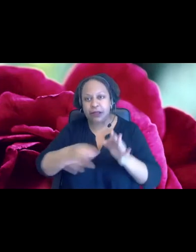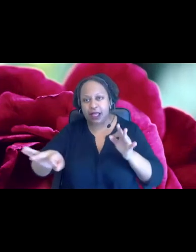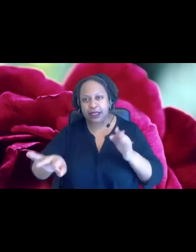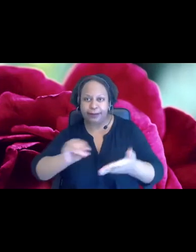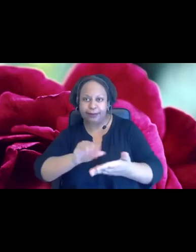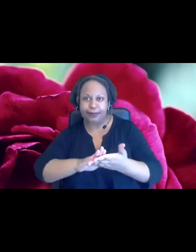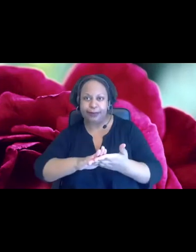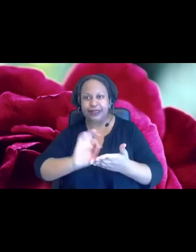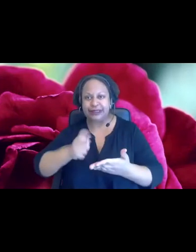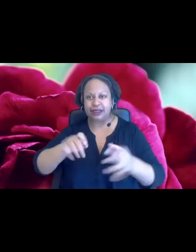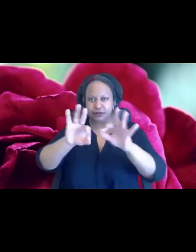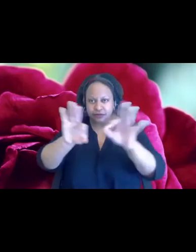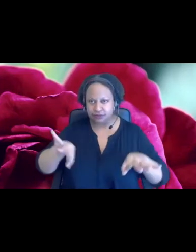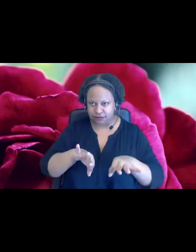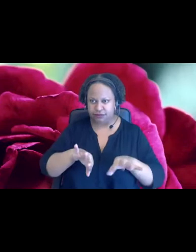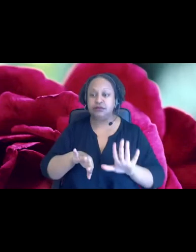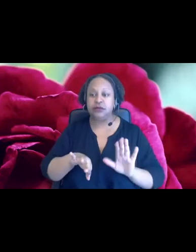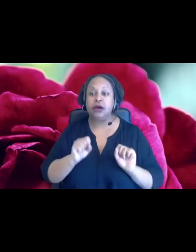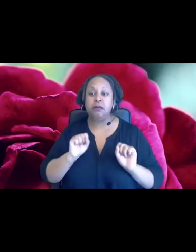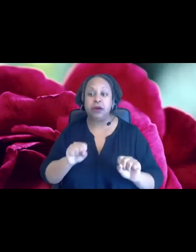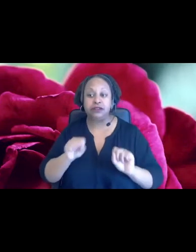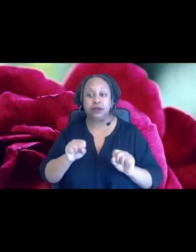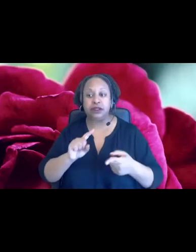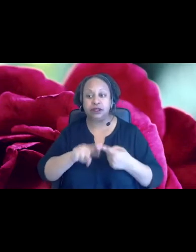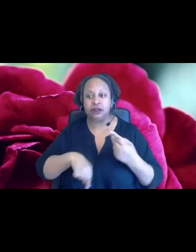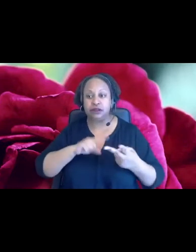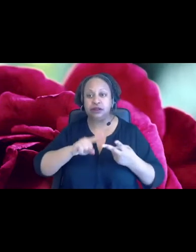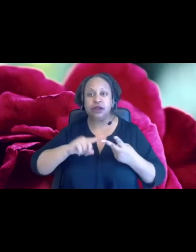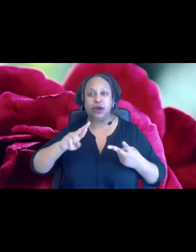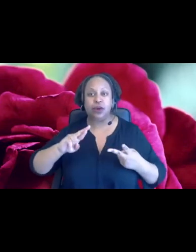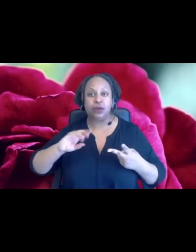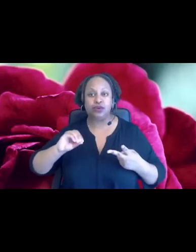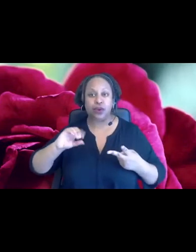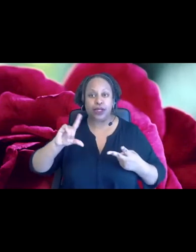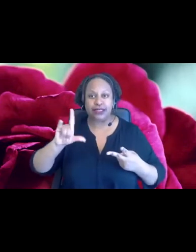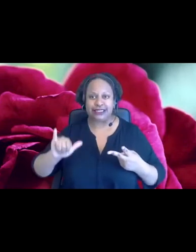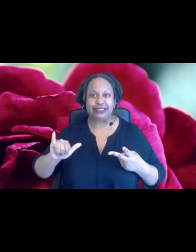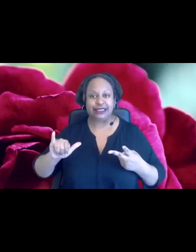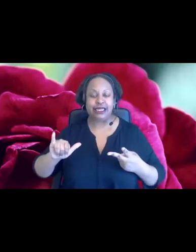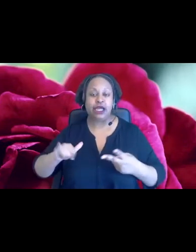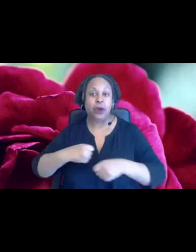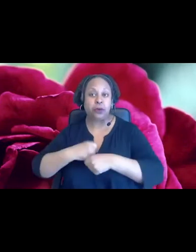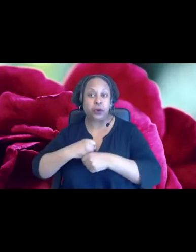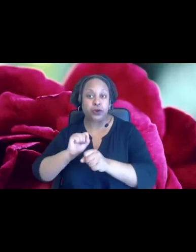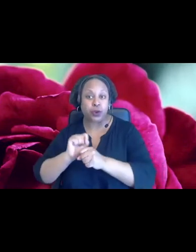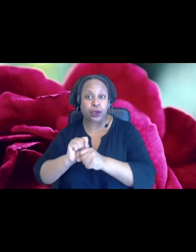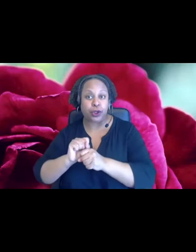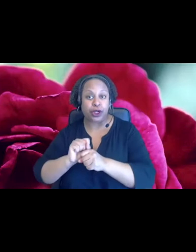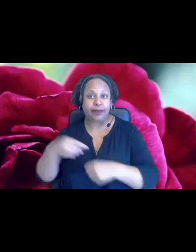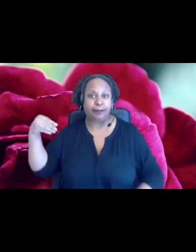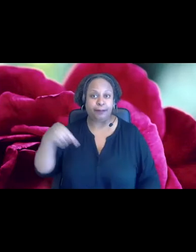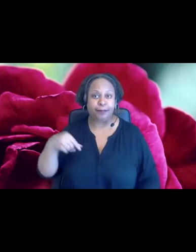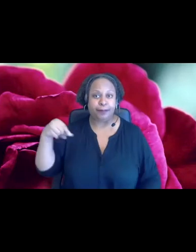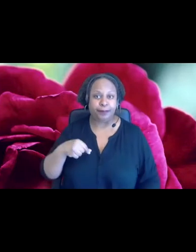have income from, say, royalties. You produce a work and you get some royalties from it, either from